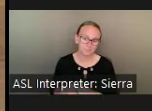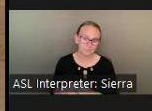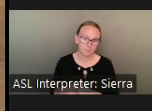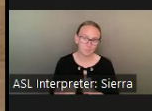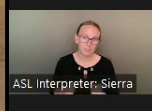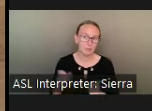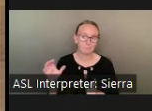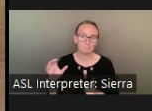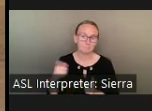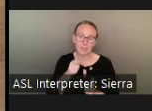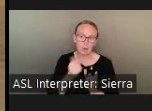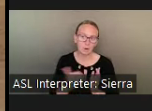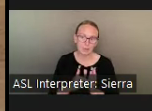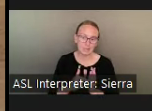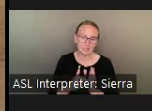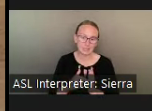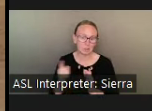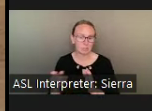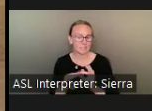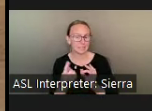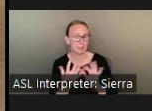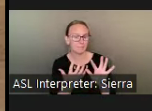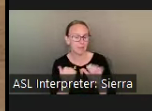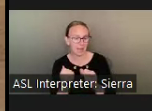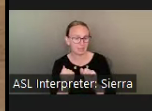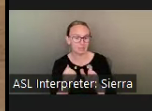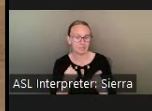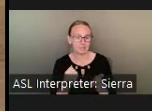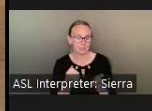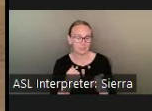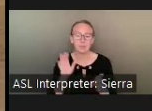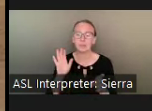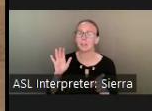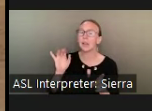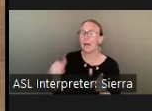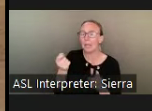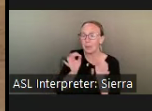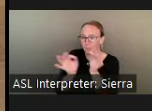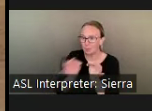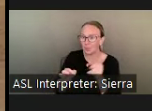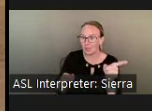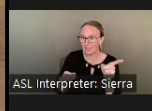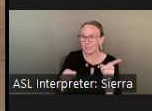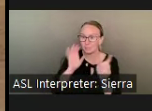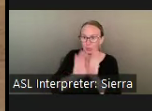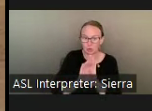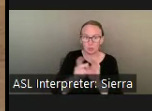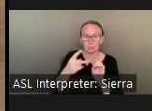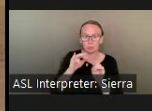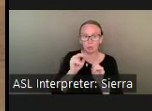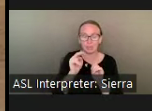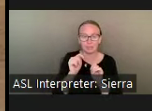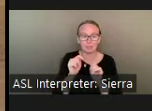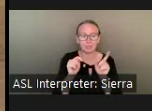about this print specifically is I mentioned the quail family. When I was in the archives looking at some of the folk stories around